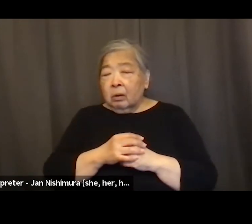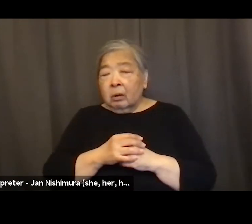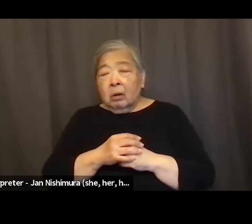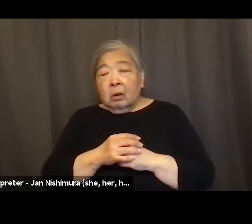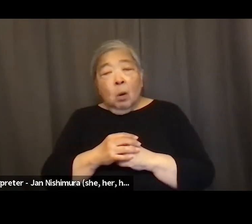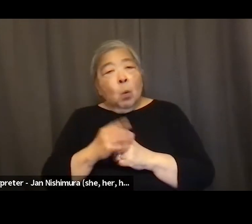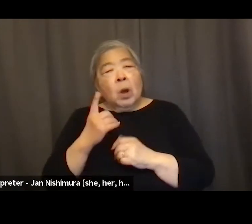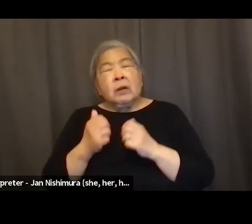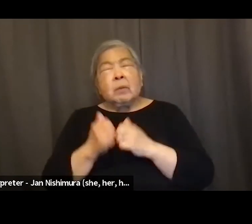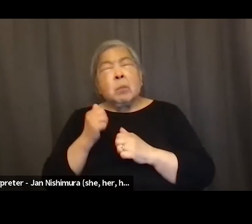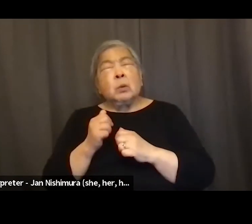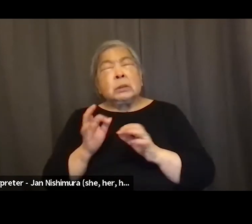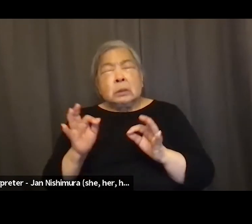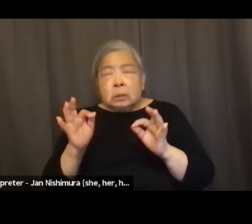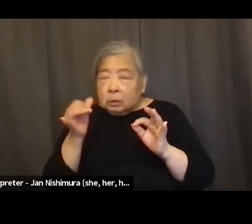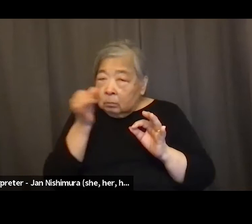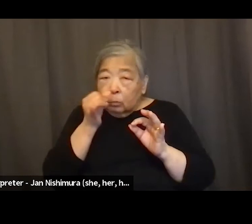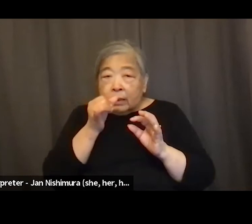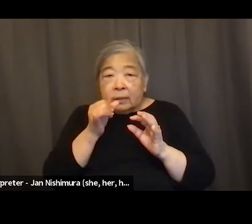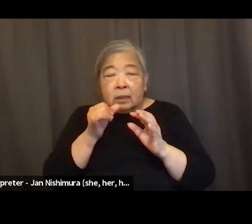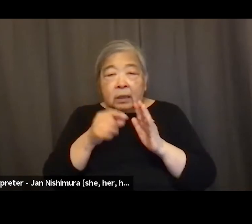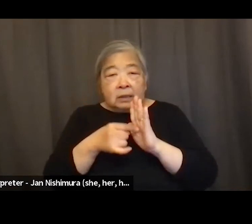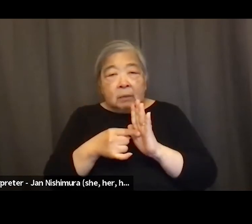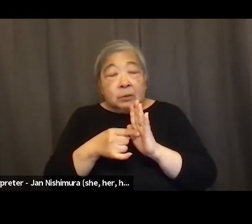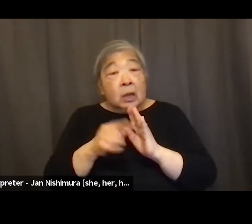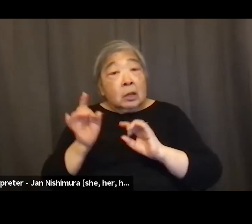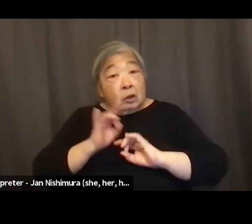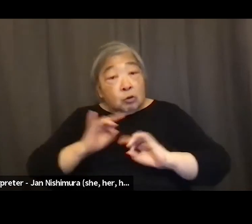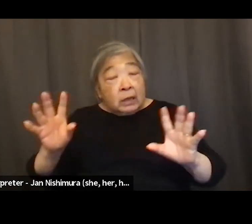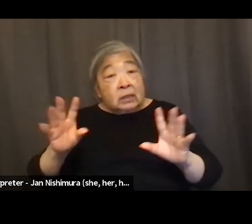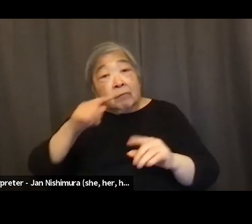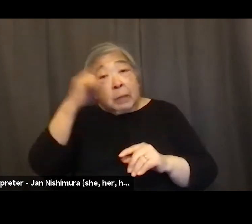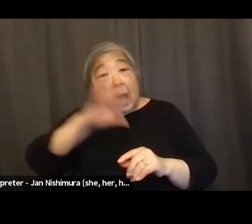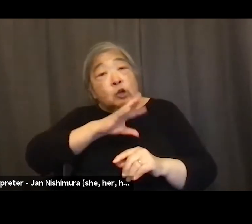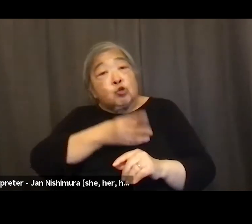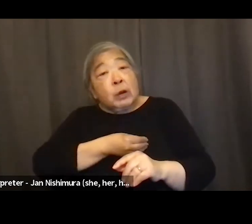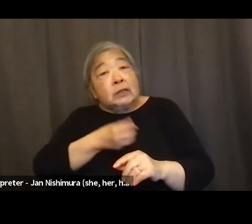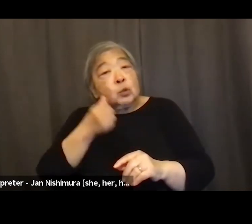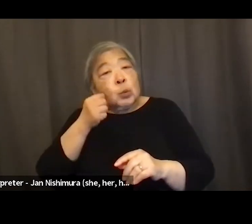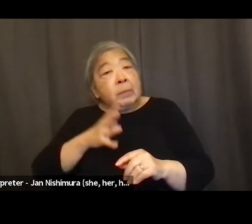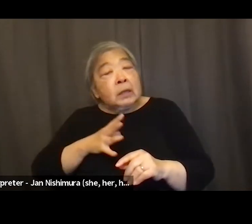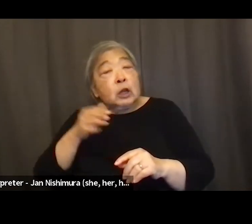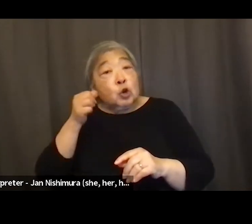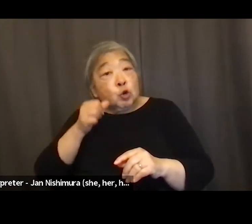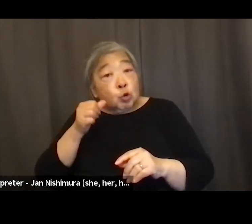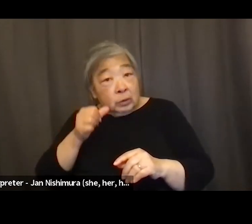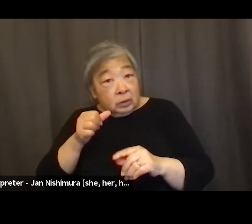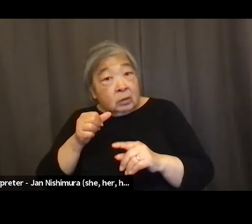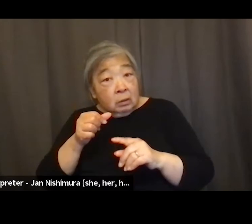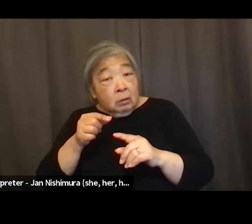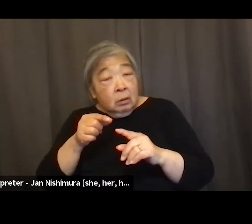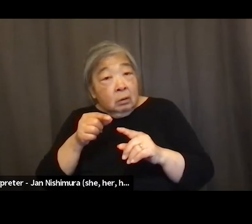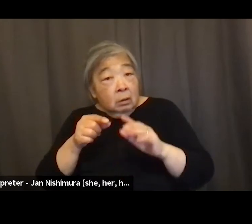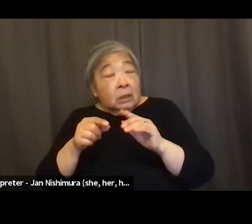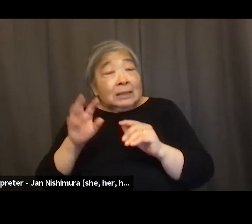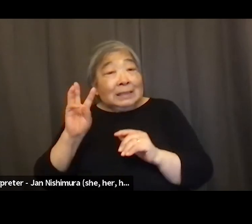One of the most pressing examples of intracommunal violence is the crisis of Black trans women and girls and gender variant people being murdered.